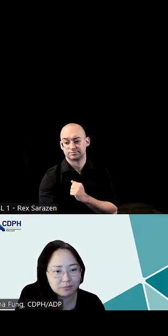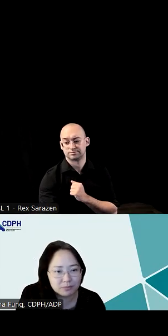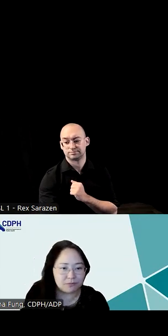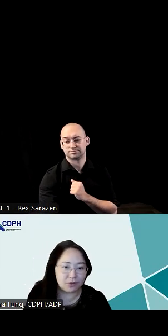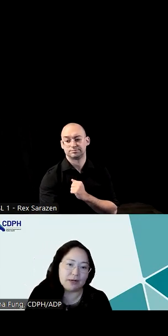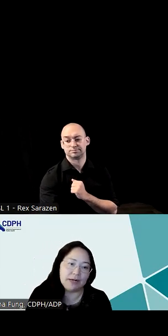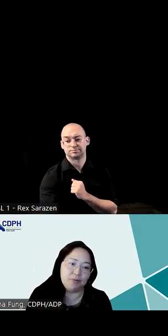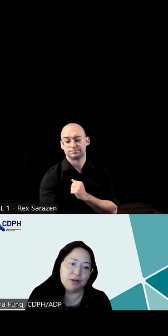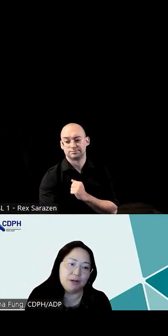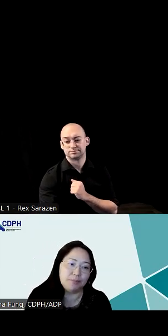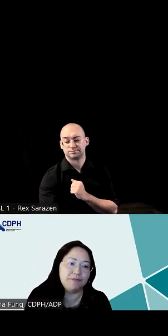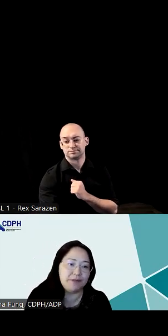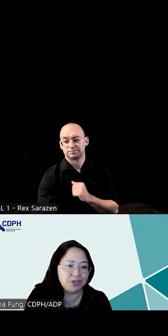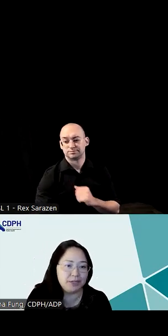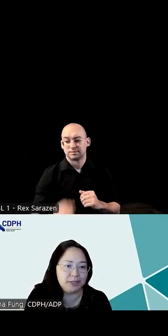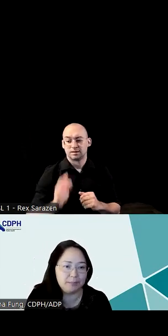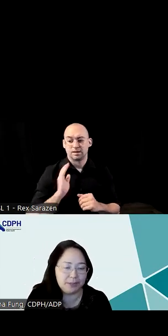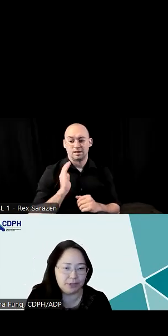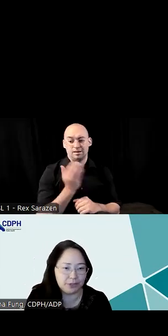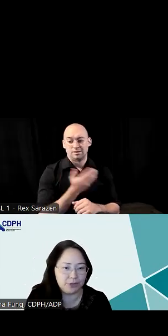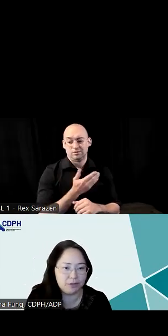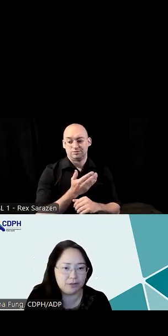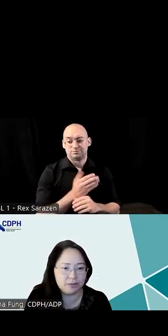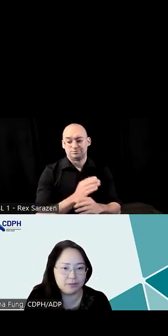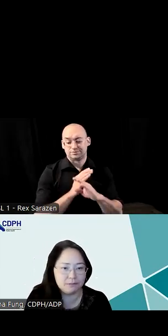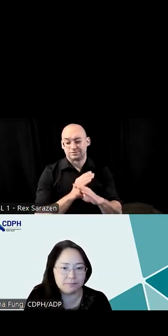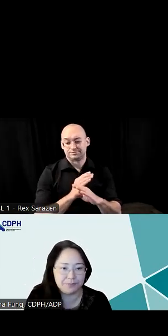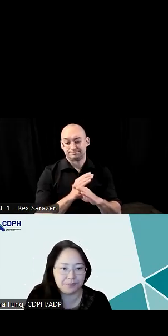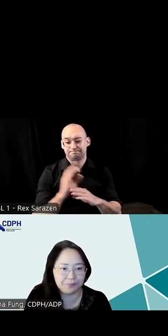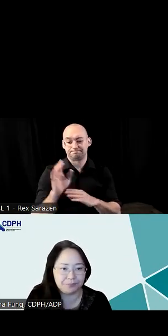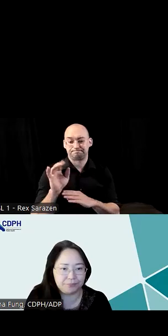So for our prevention pillar,